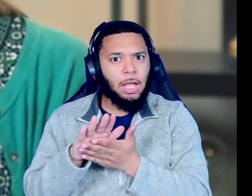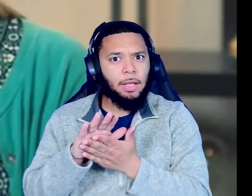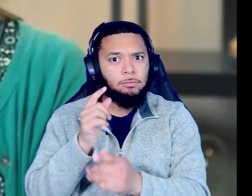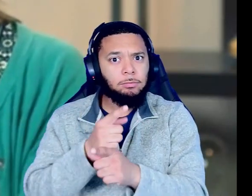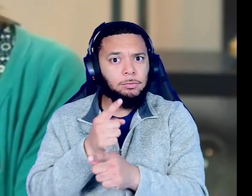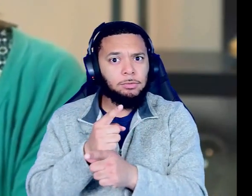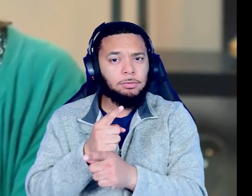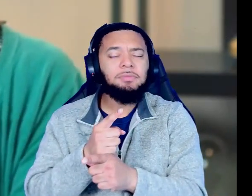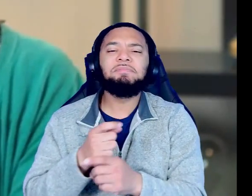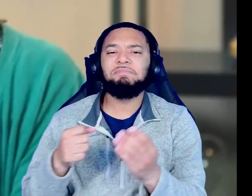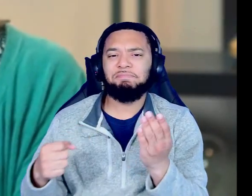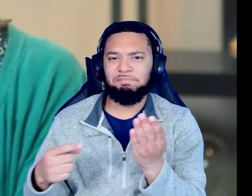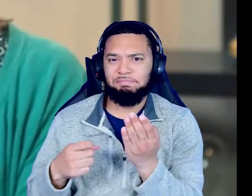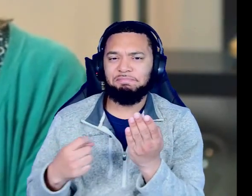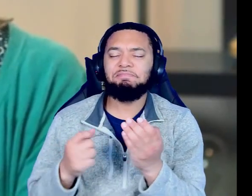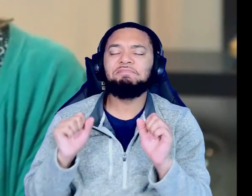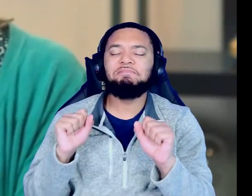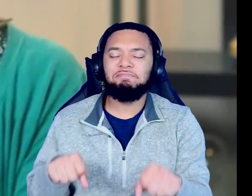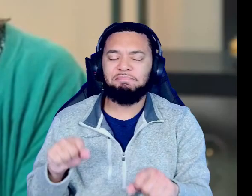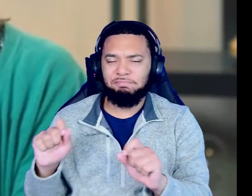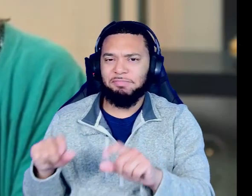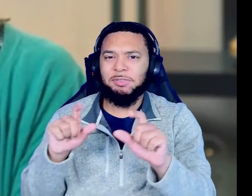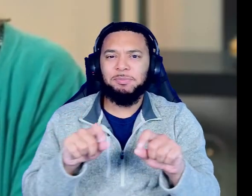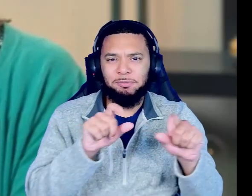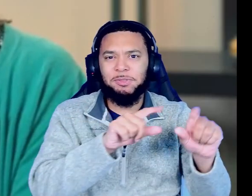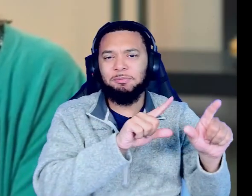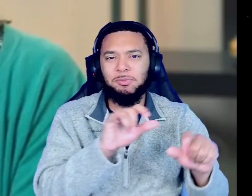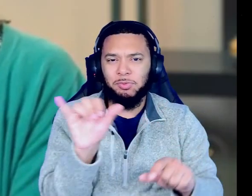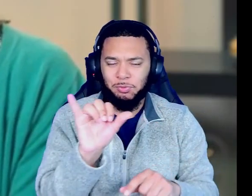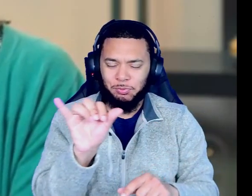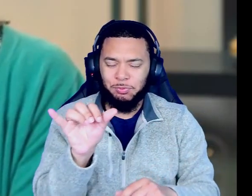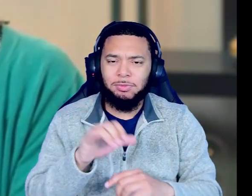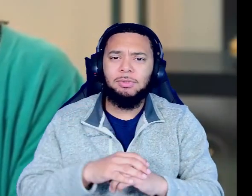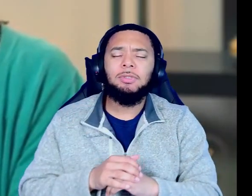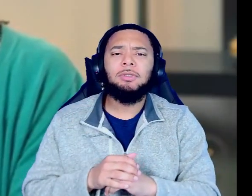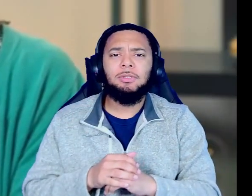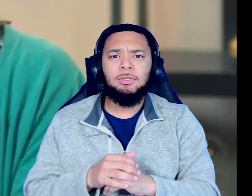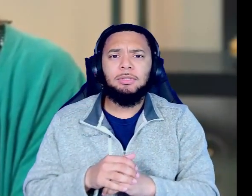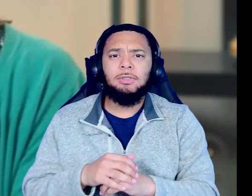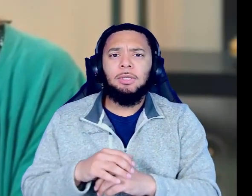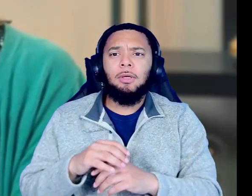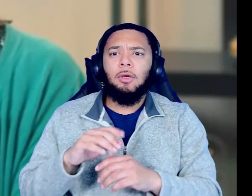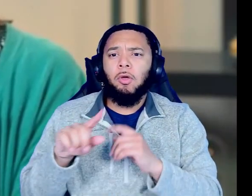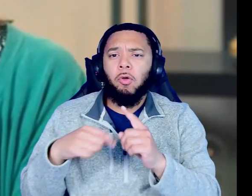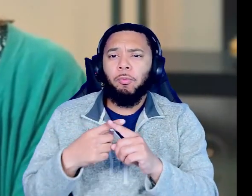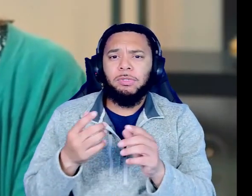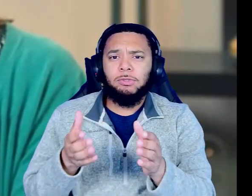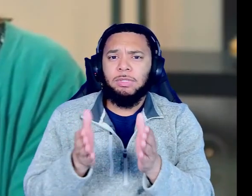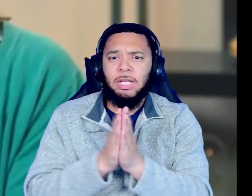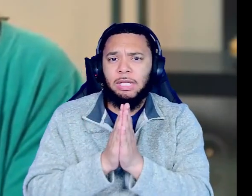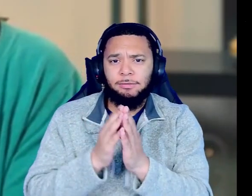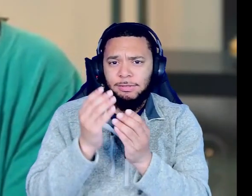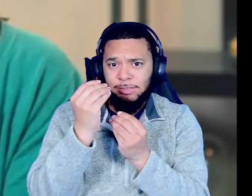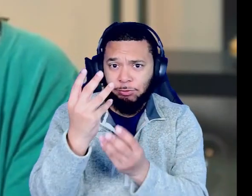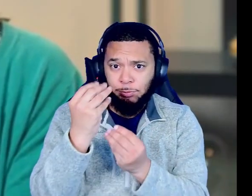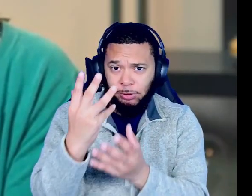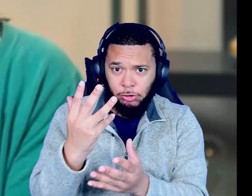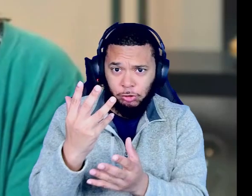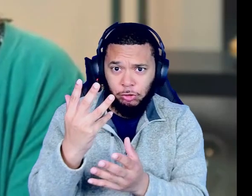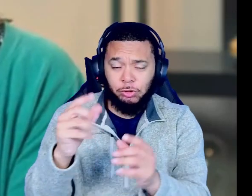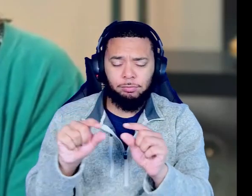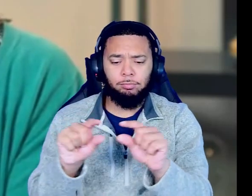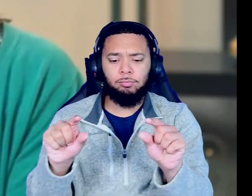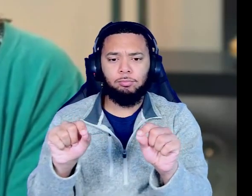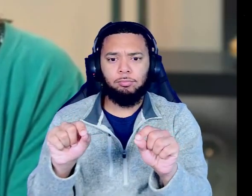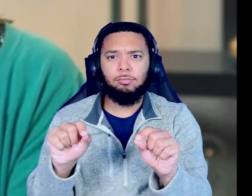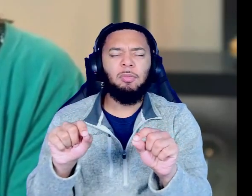to use input dialog boxes in the same way. So you can ask for information in an input dialog box, but put a